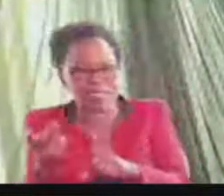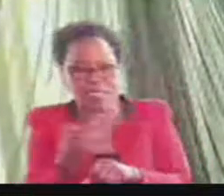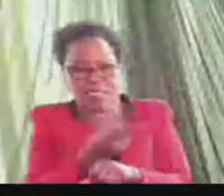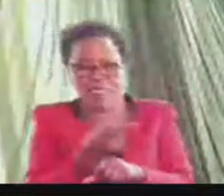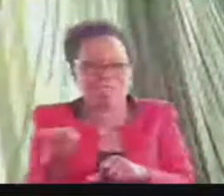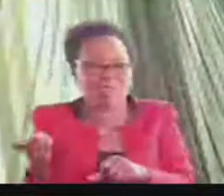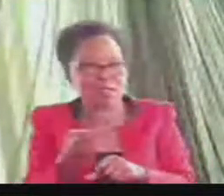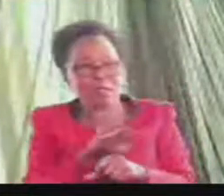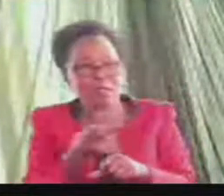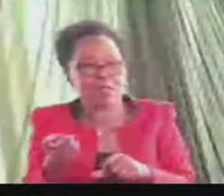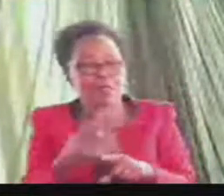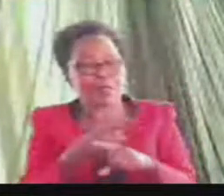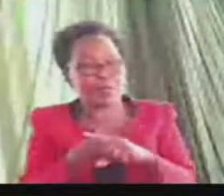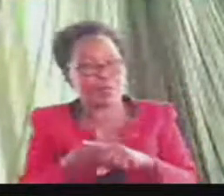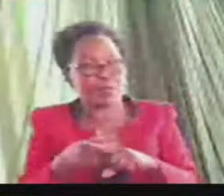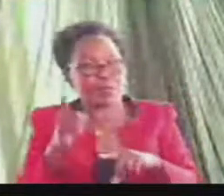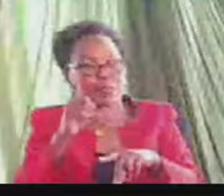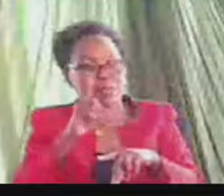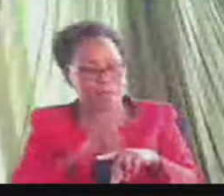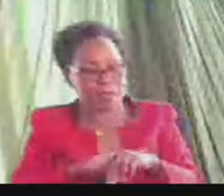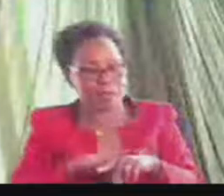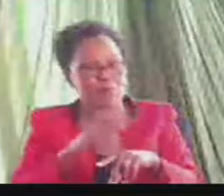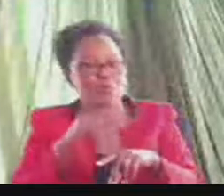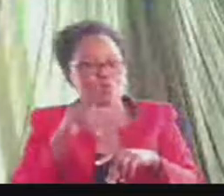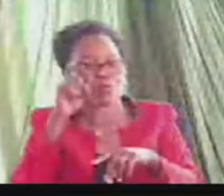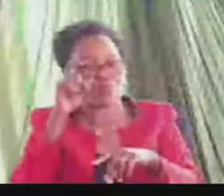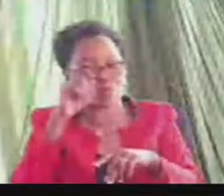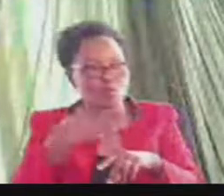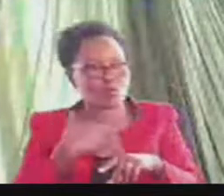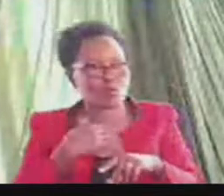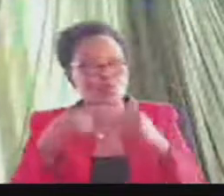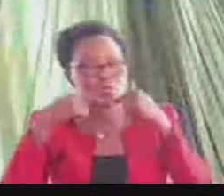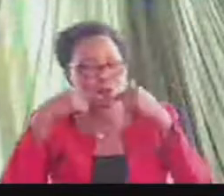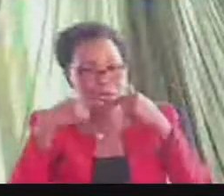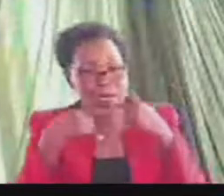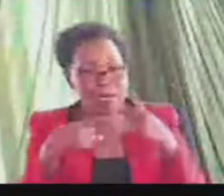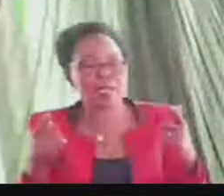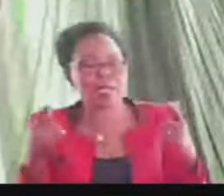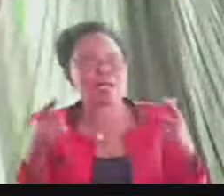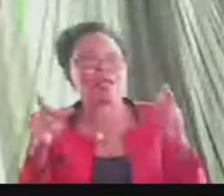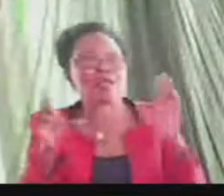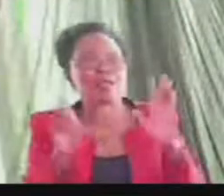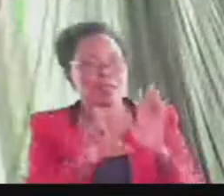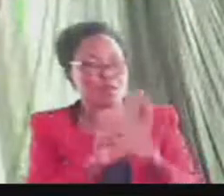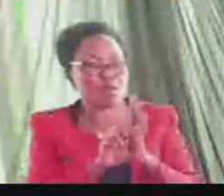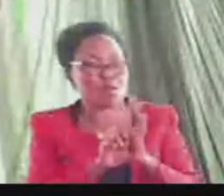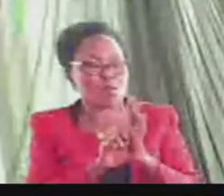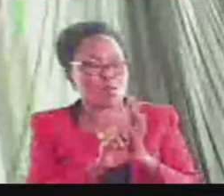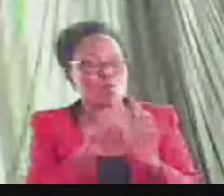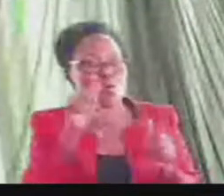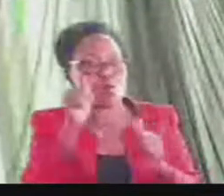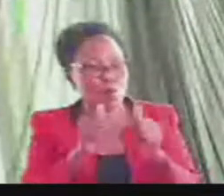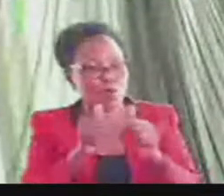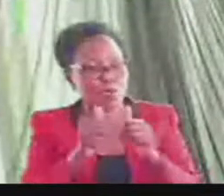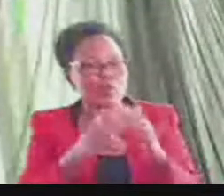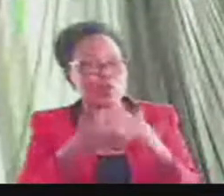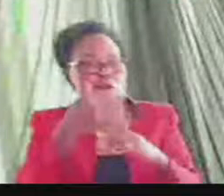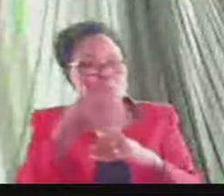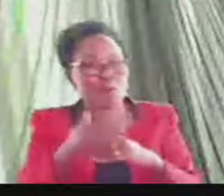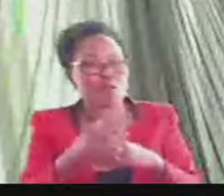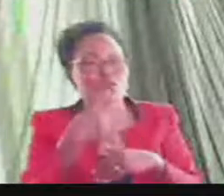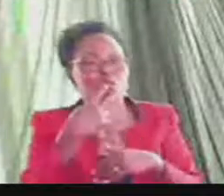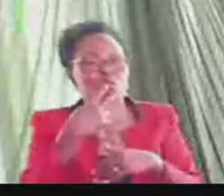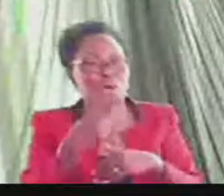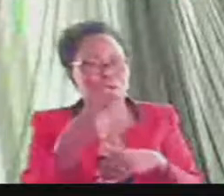litigation, but when it comes to declaring law which has been passed by over 200